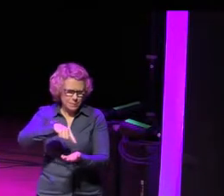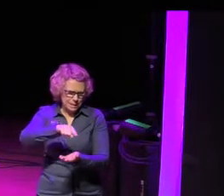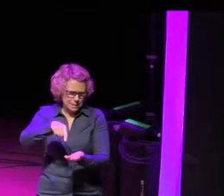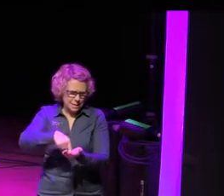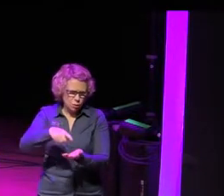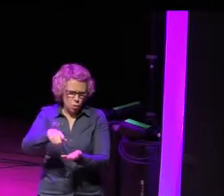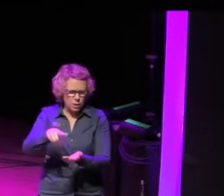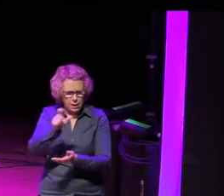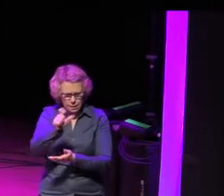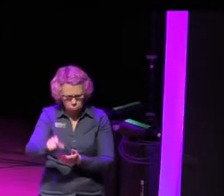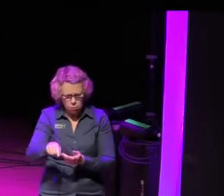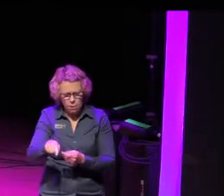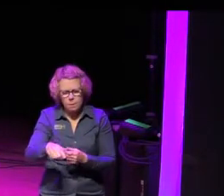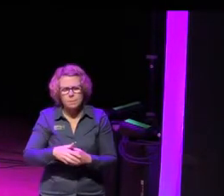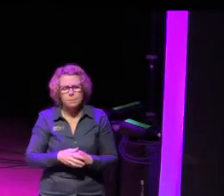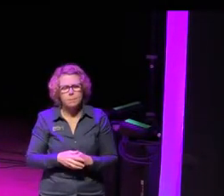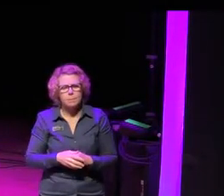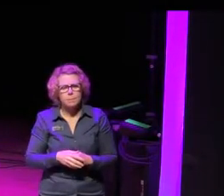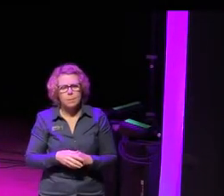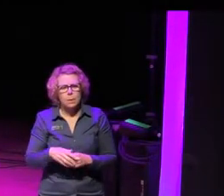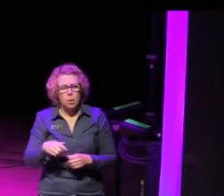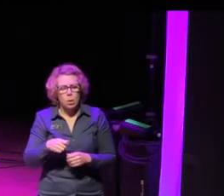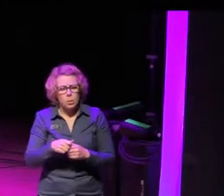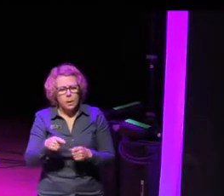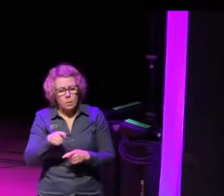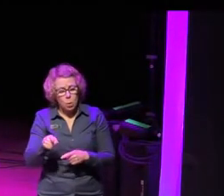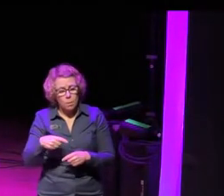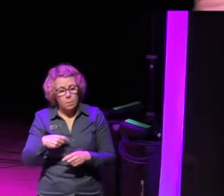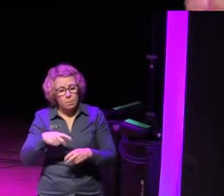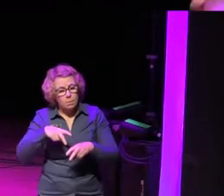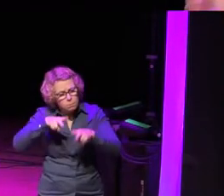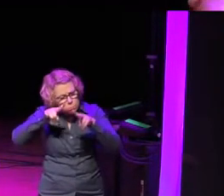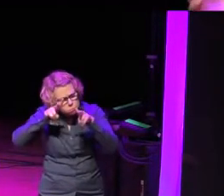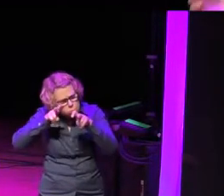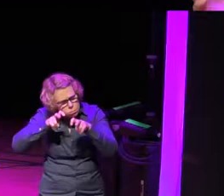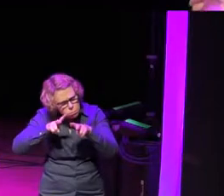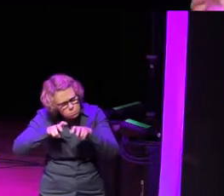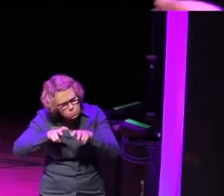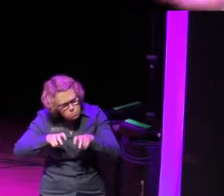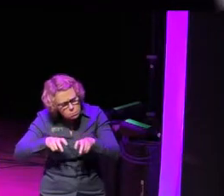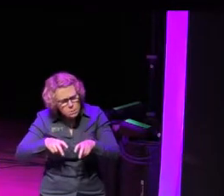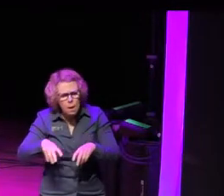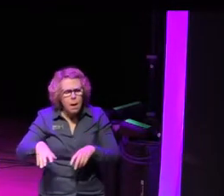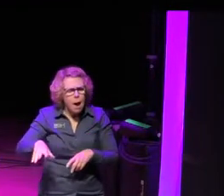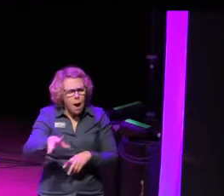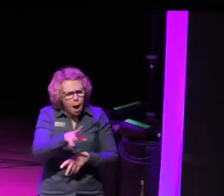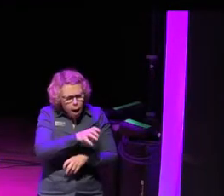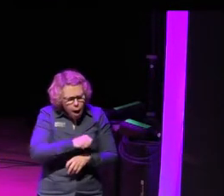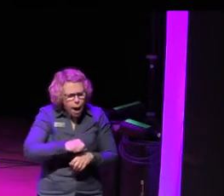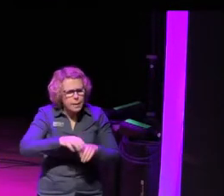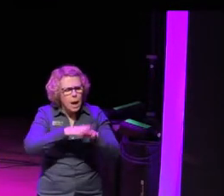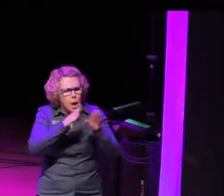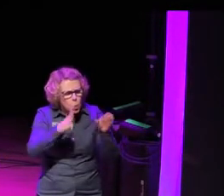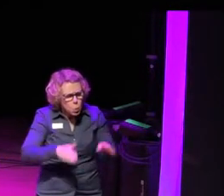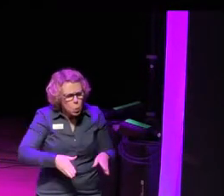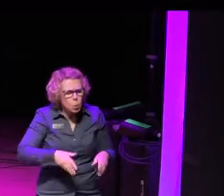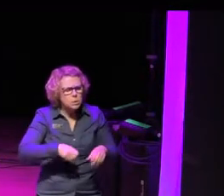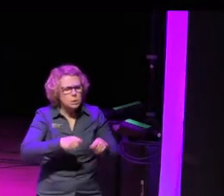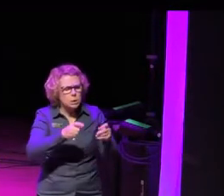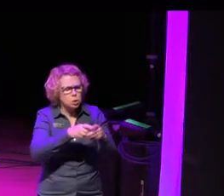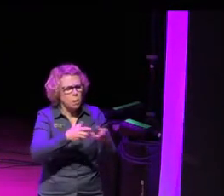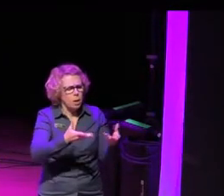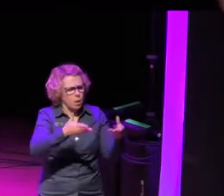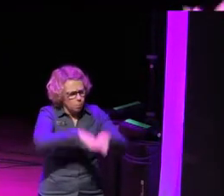Italy. And when they looked into it, all these constructions that collapsed during the